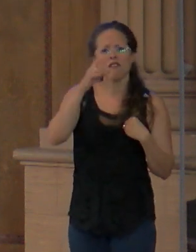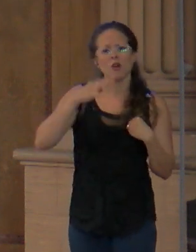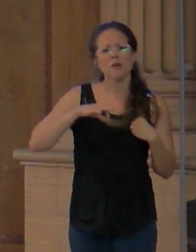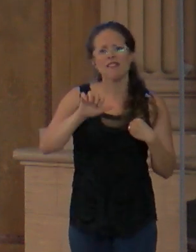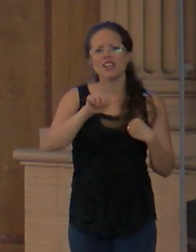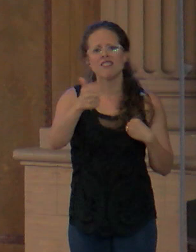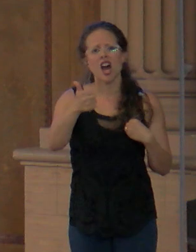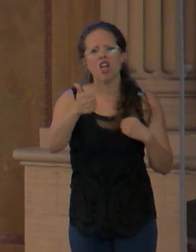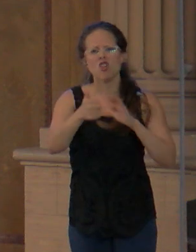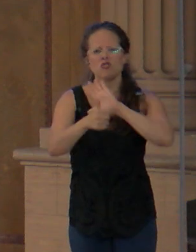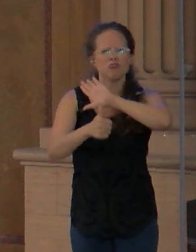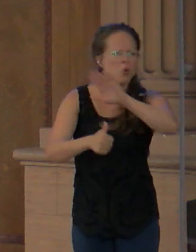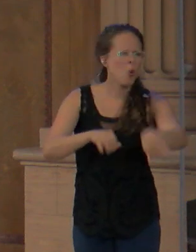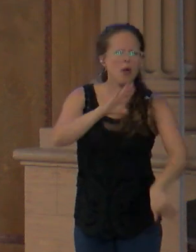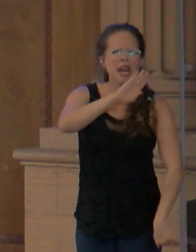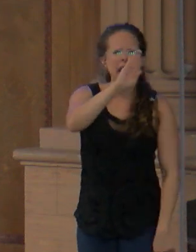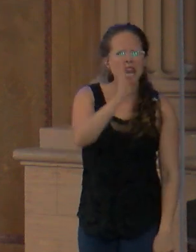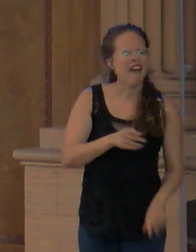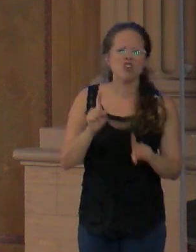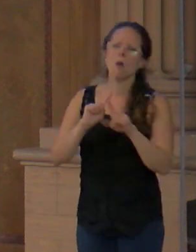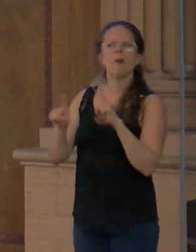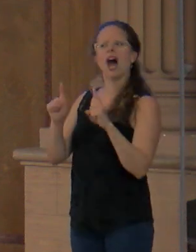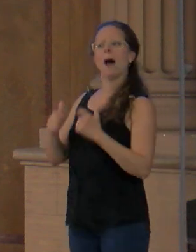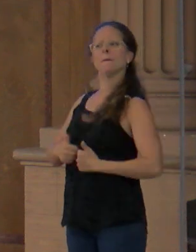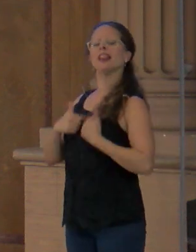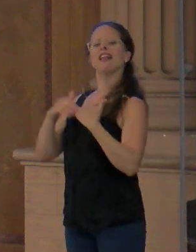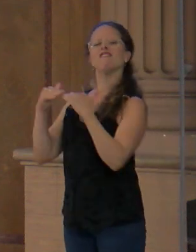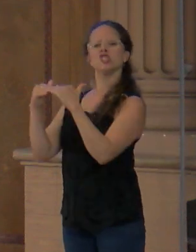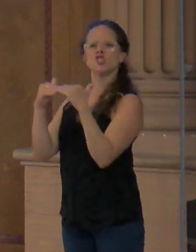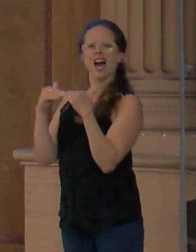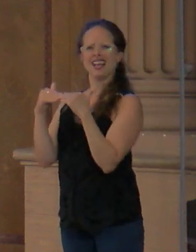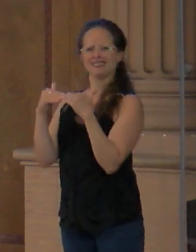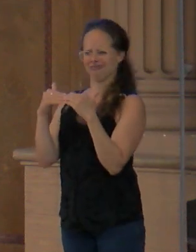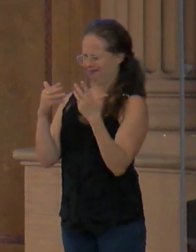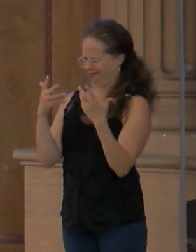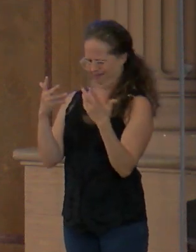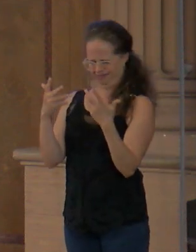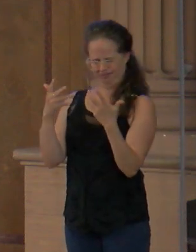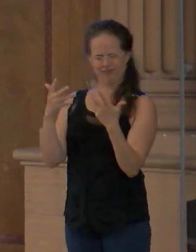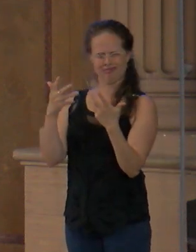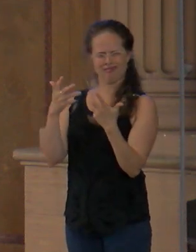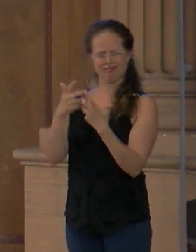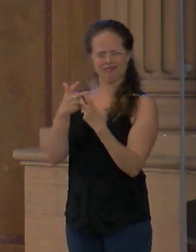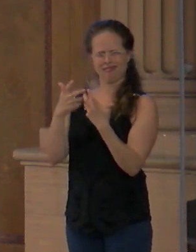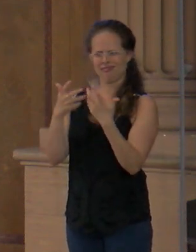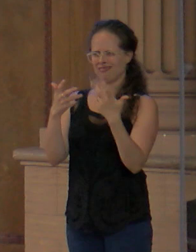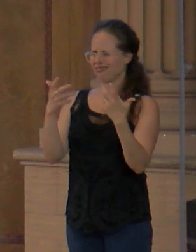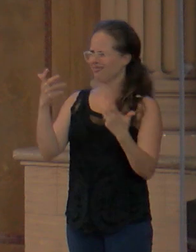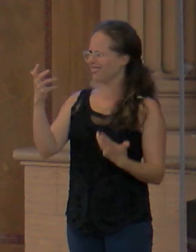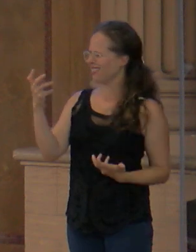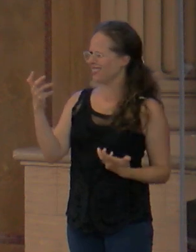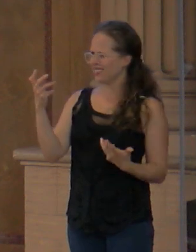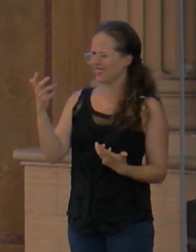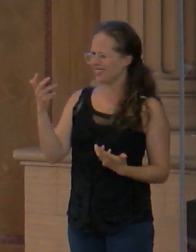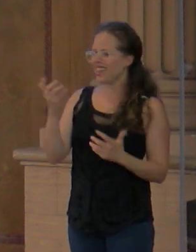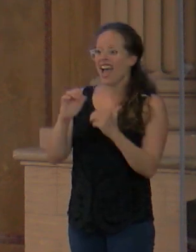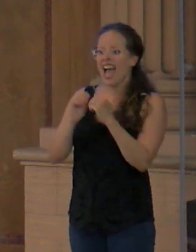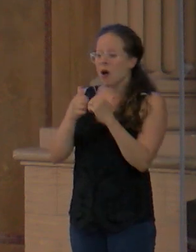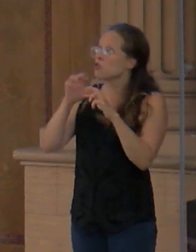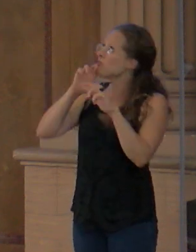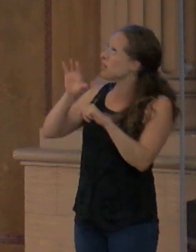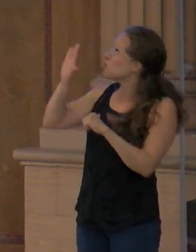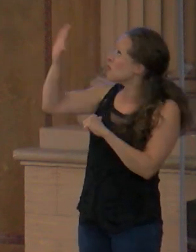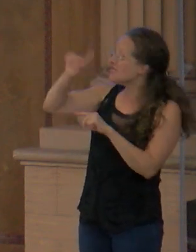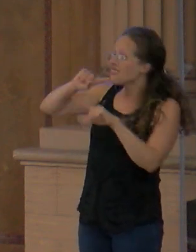others, who is also living a just life and doing well in their walk with God. How we respond to God's commands is how